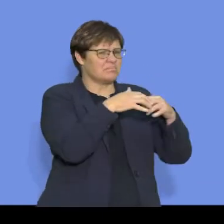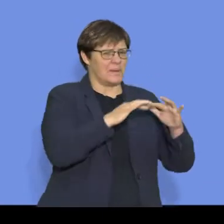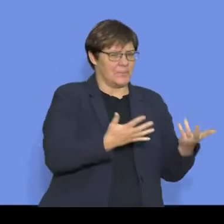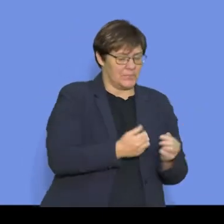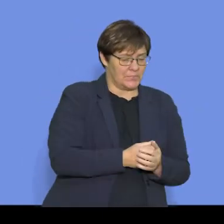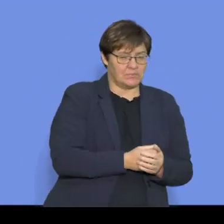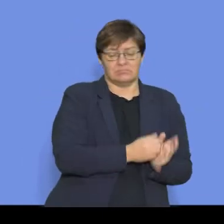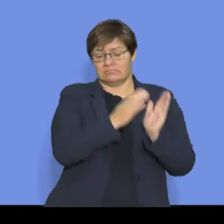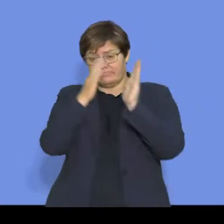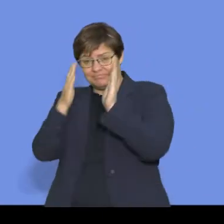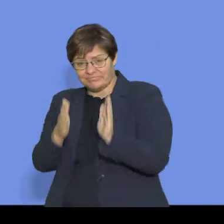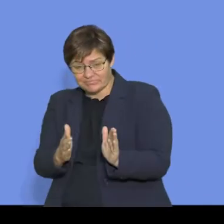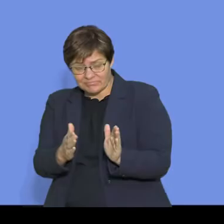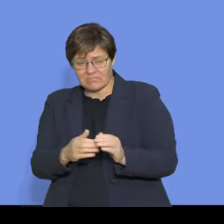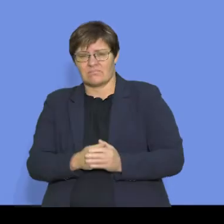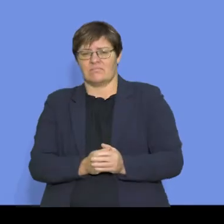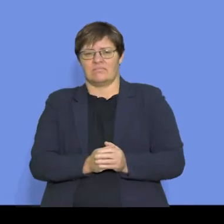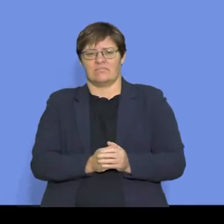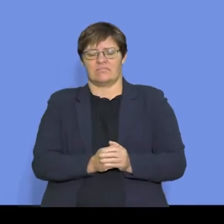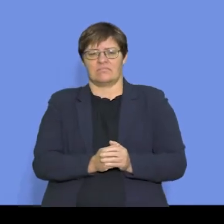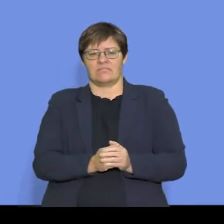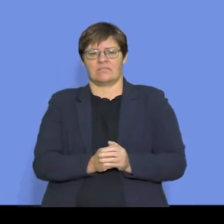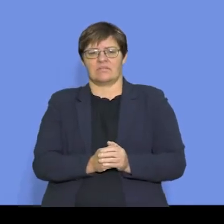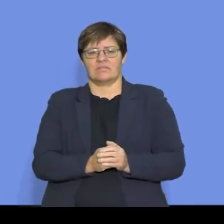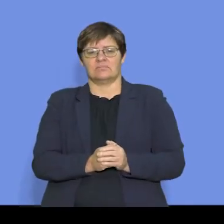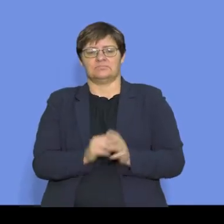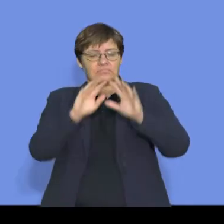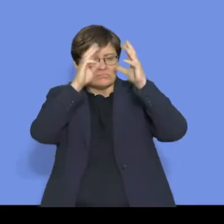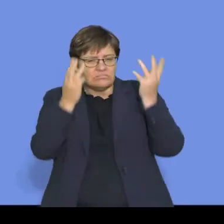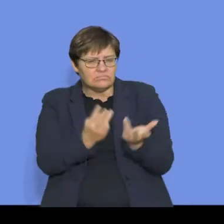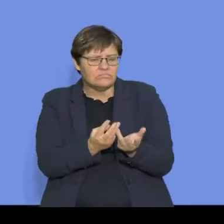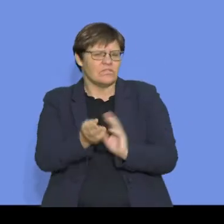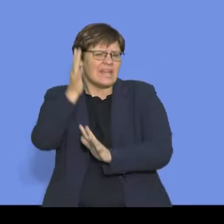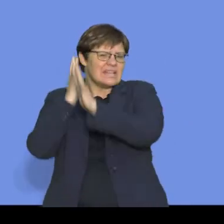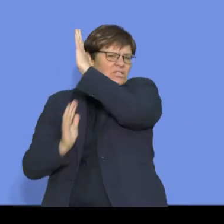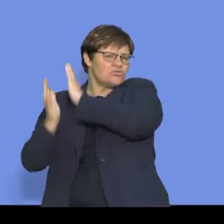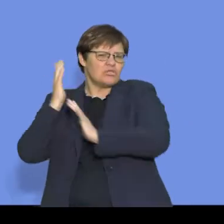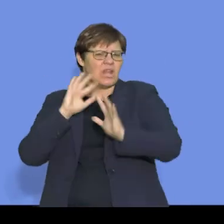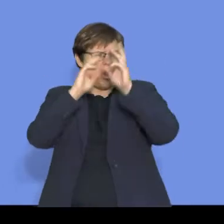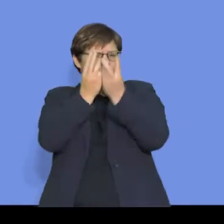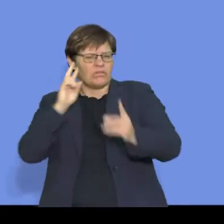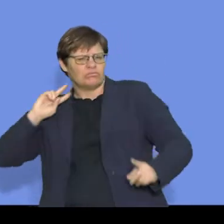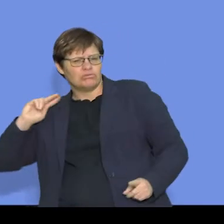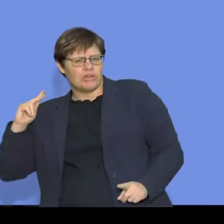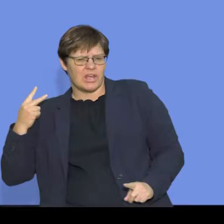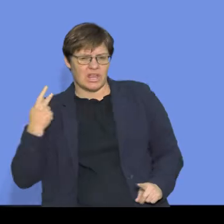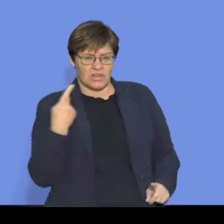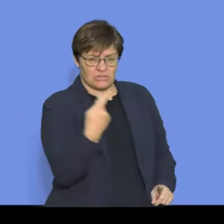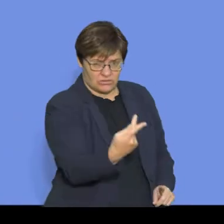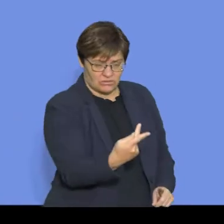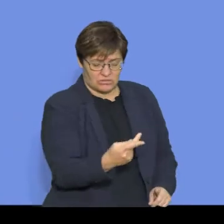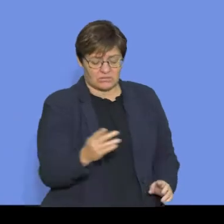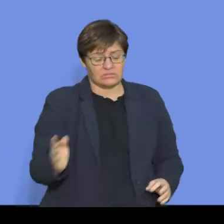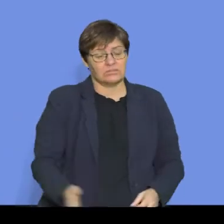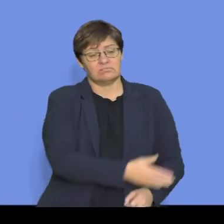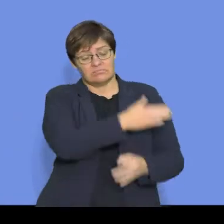occur. Then we looked at the history of the Earth and how things changed over time. Then